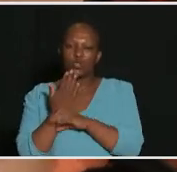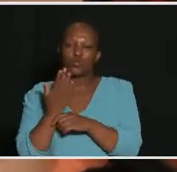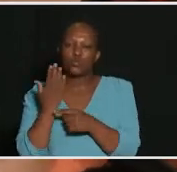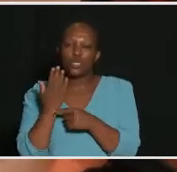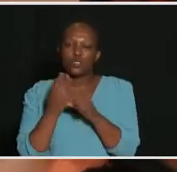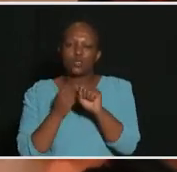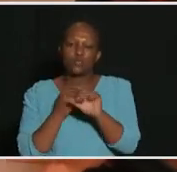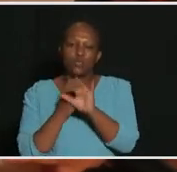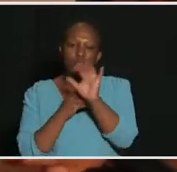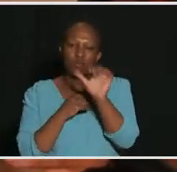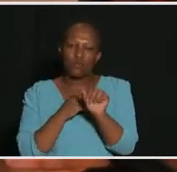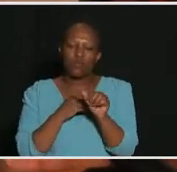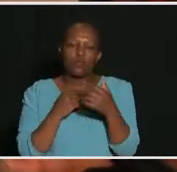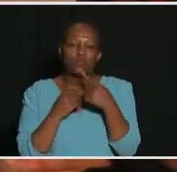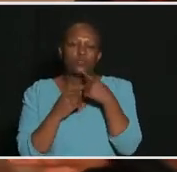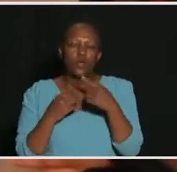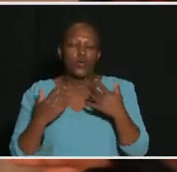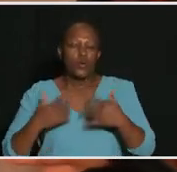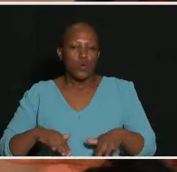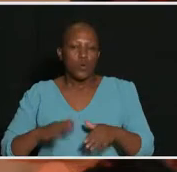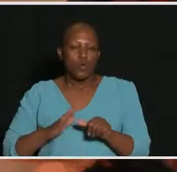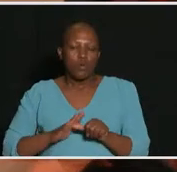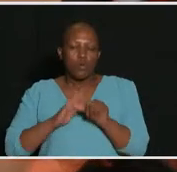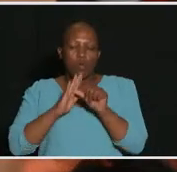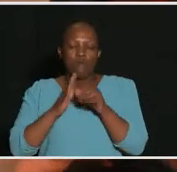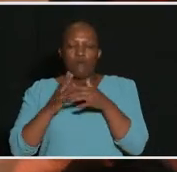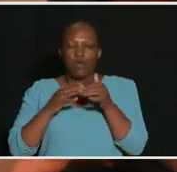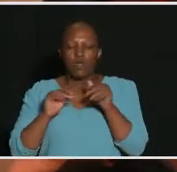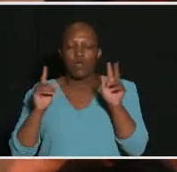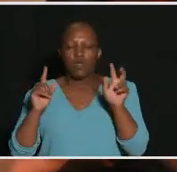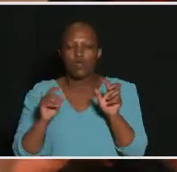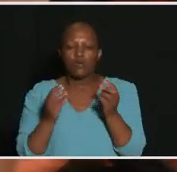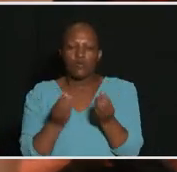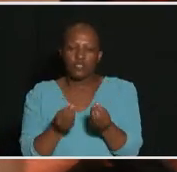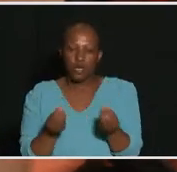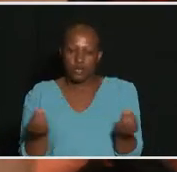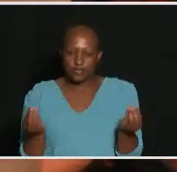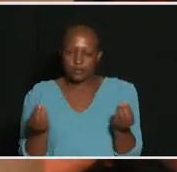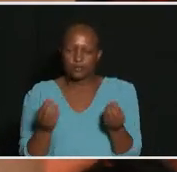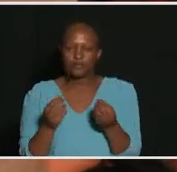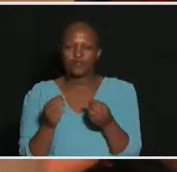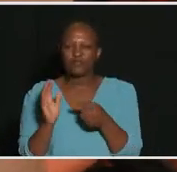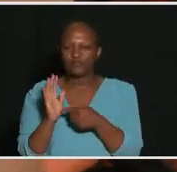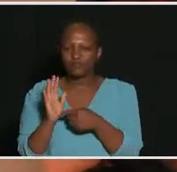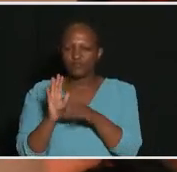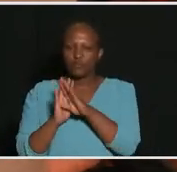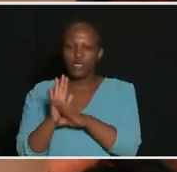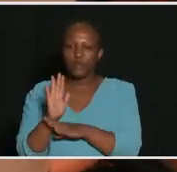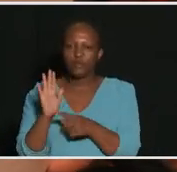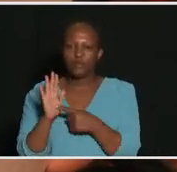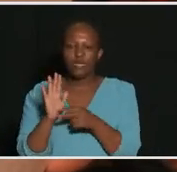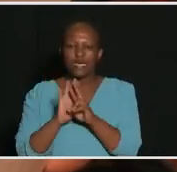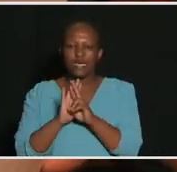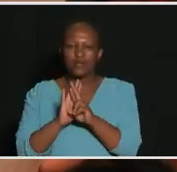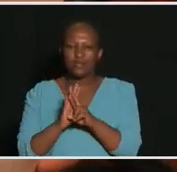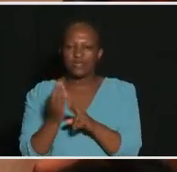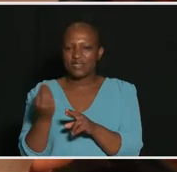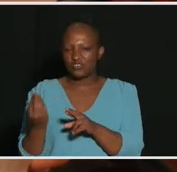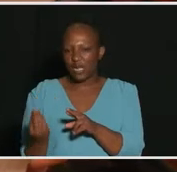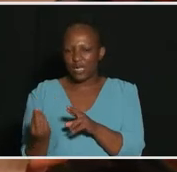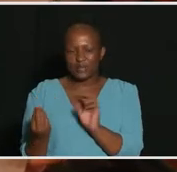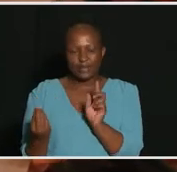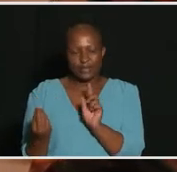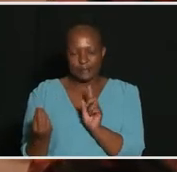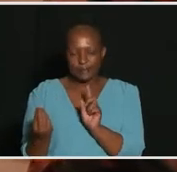best interests are of Paramount importance in every matter concerning the child the billable does not represent the child's best